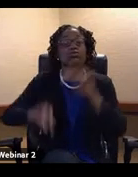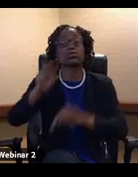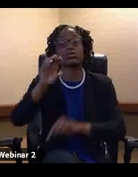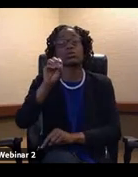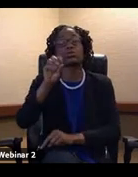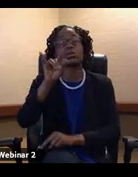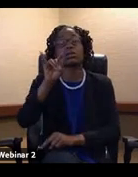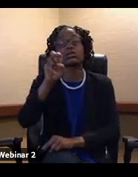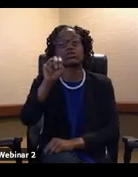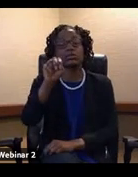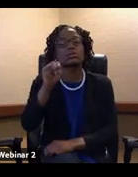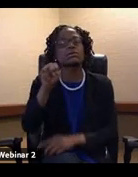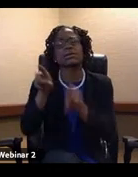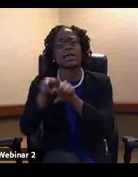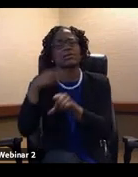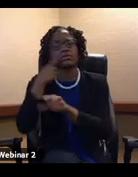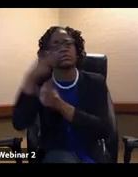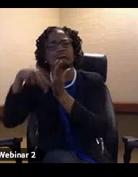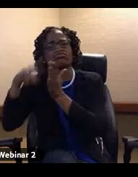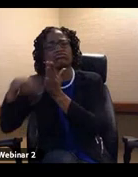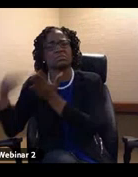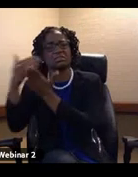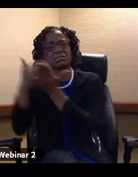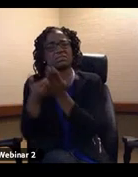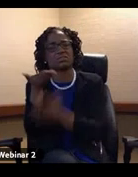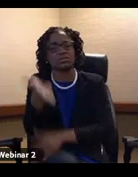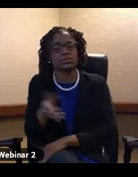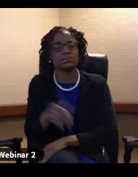solicitation where the full definition as I read them is listed.